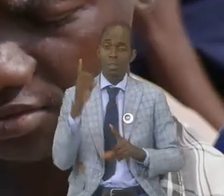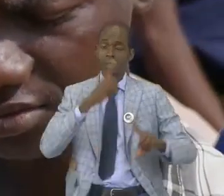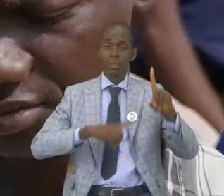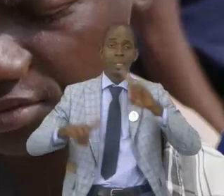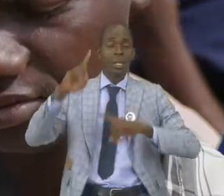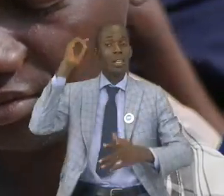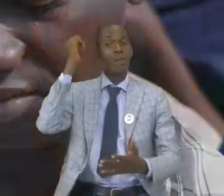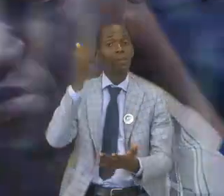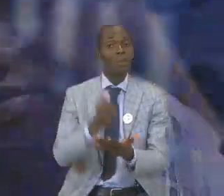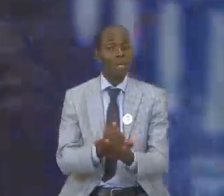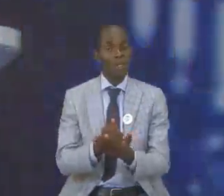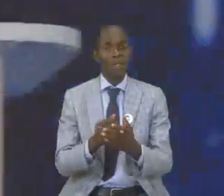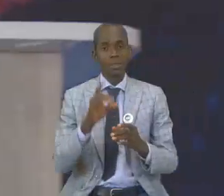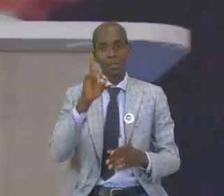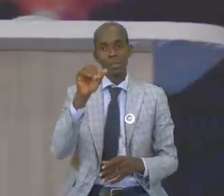Daniel, D,